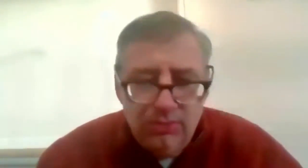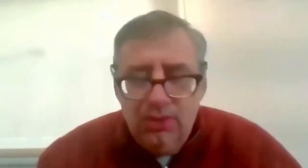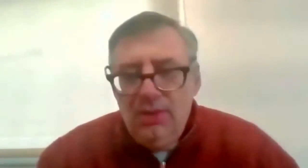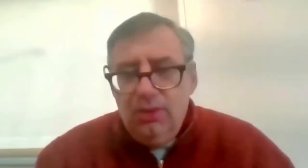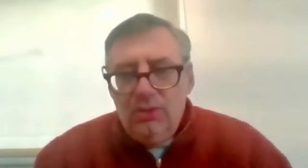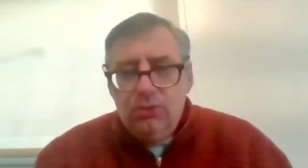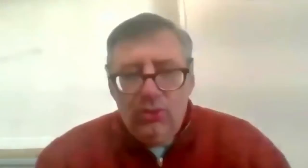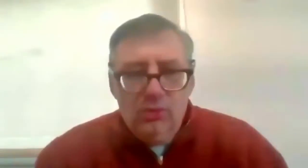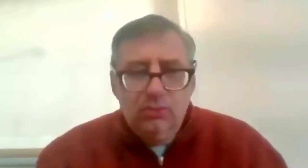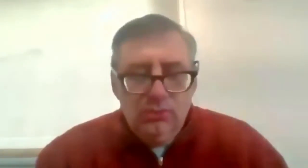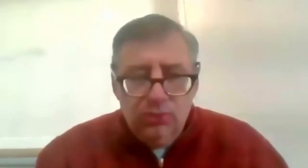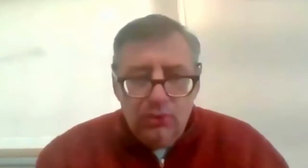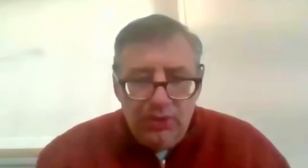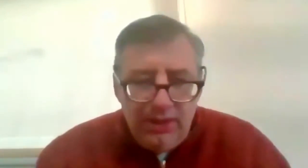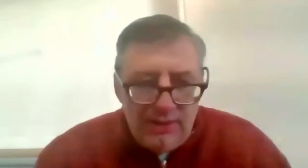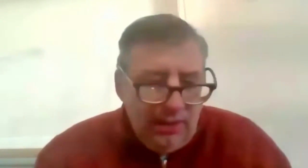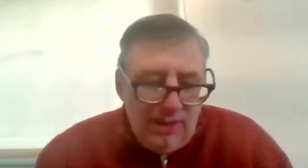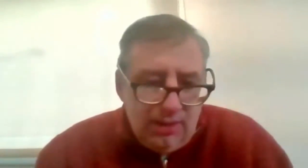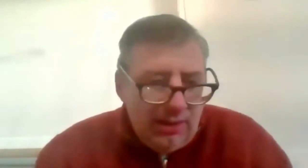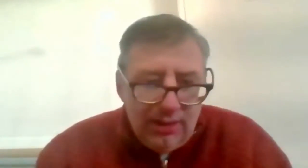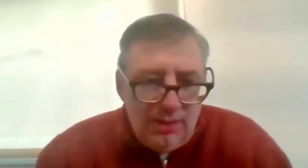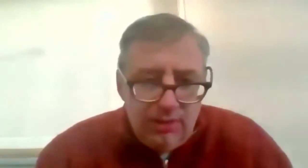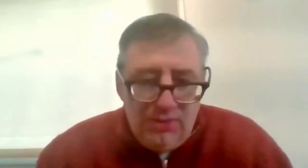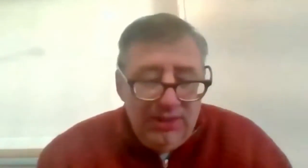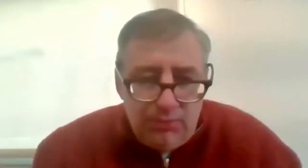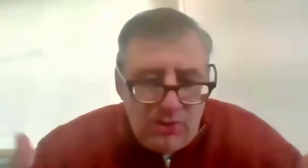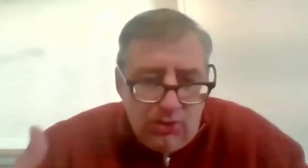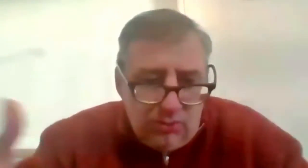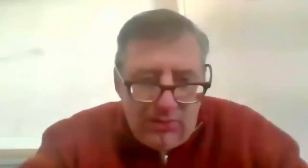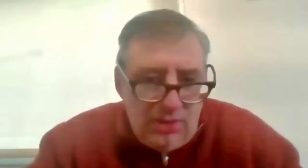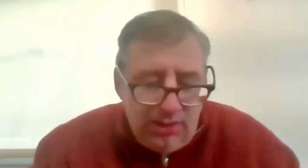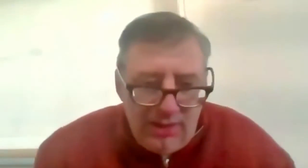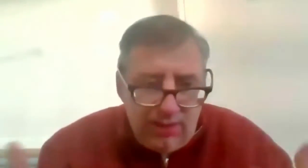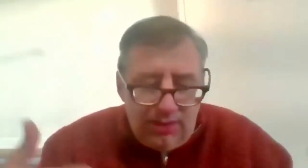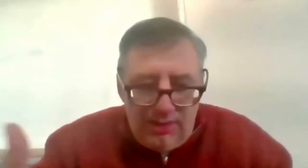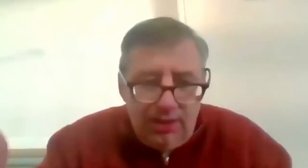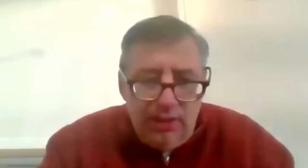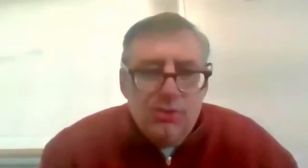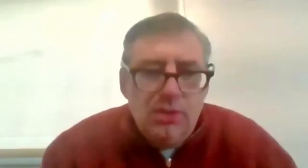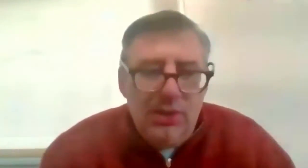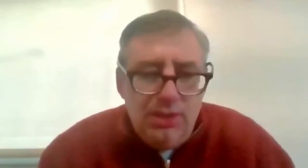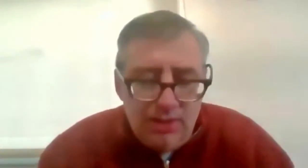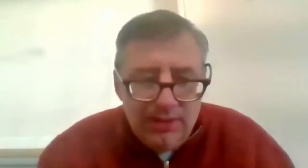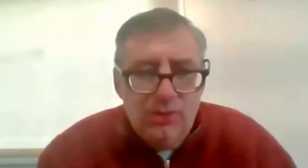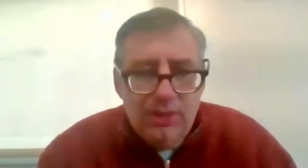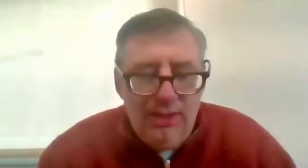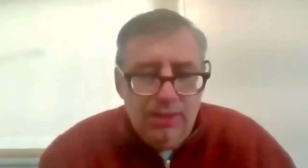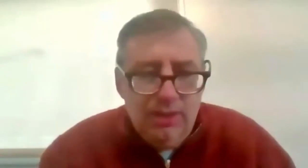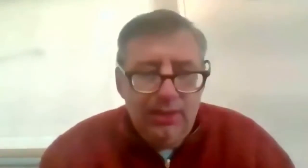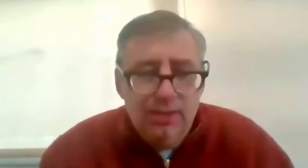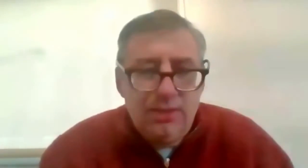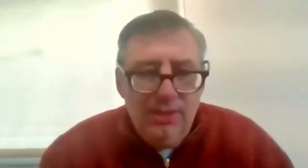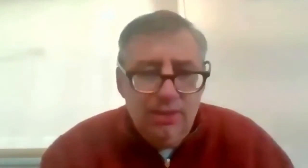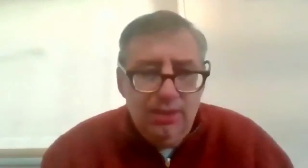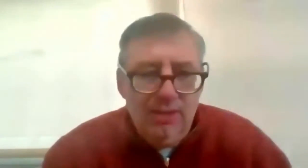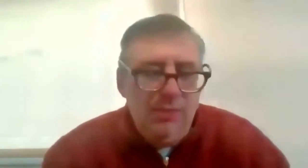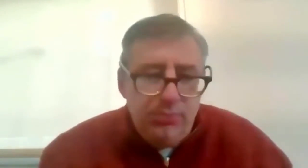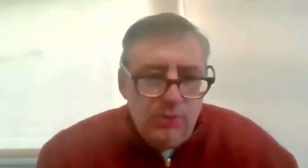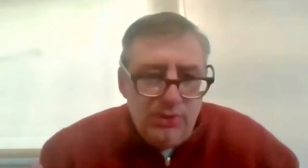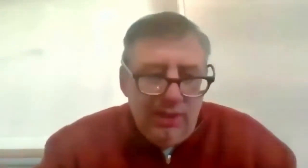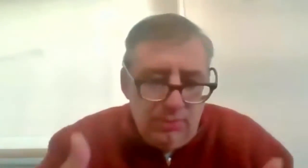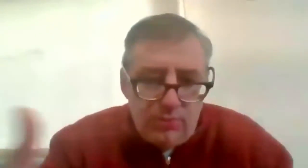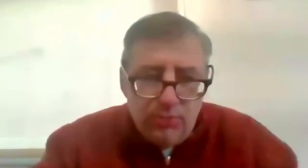this is a very direct tie to this mission by